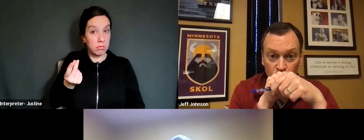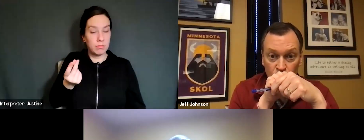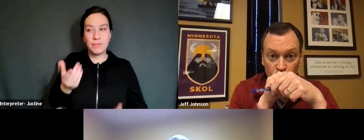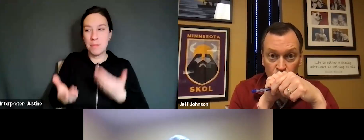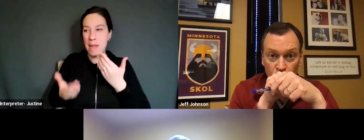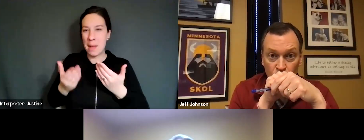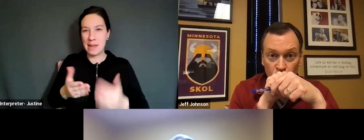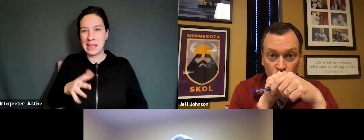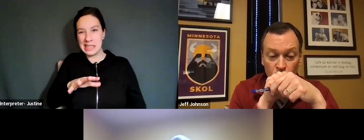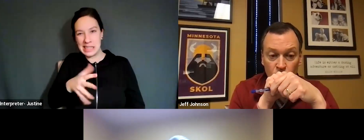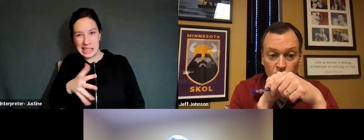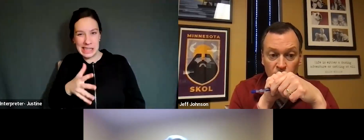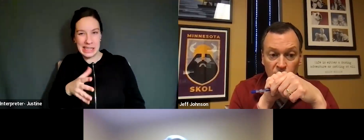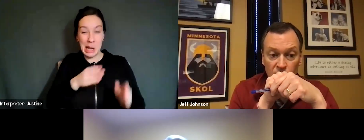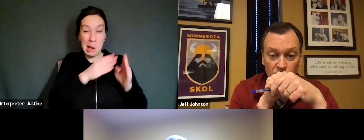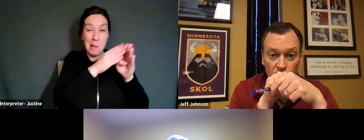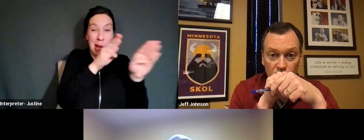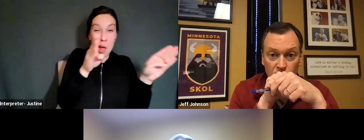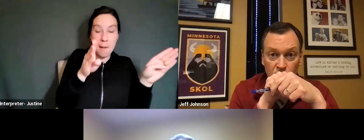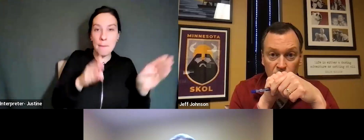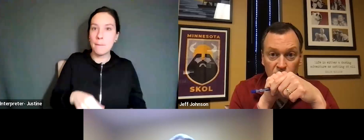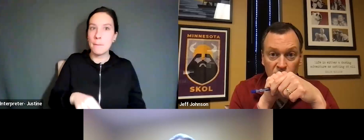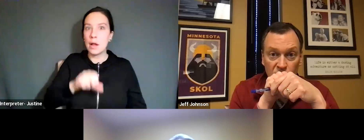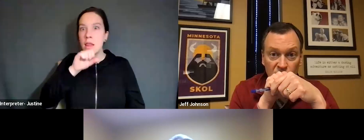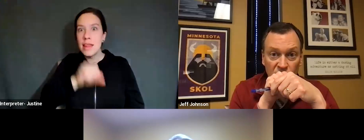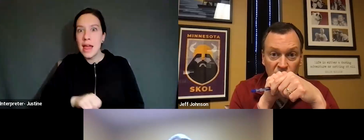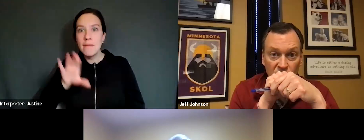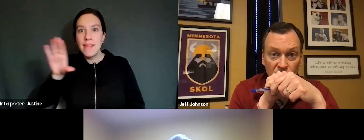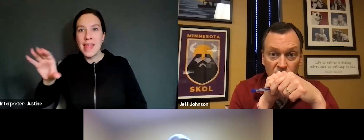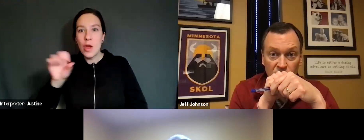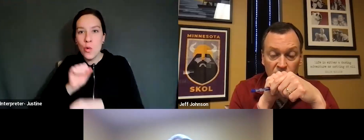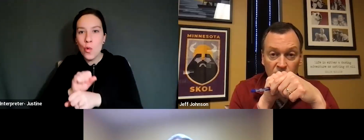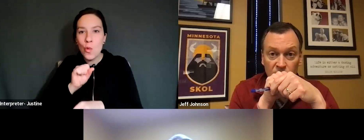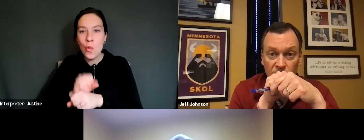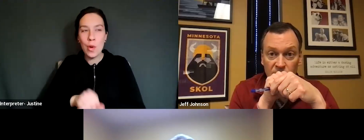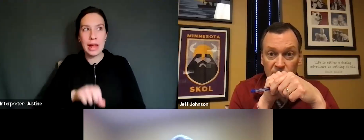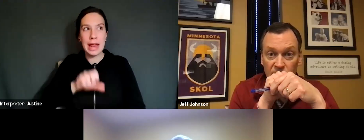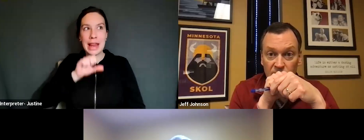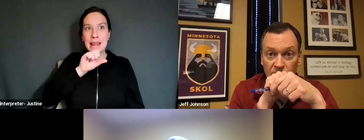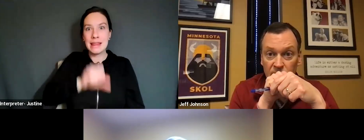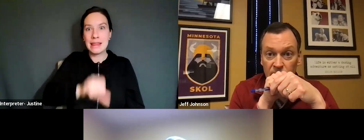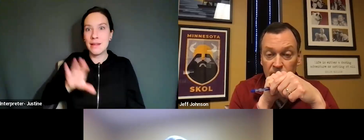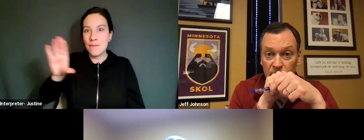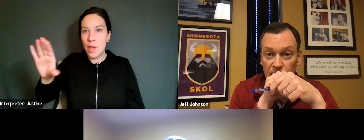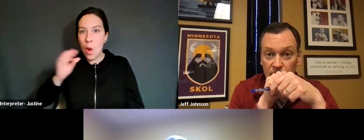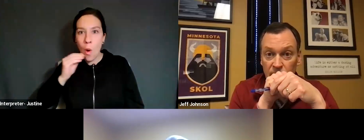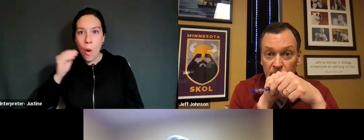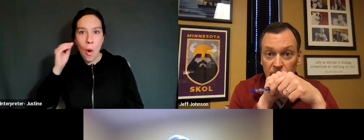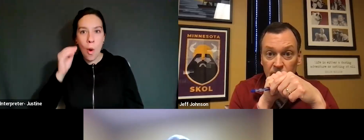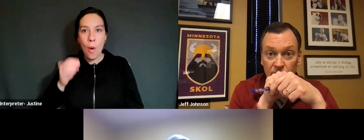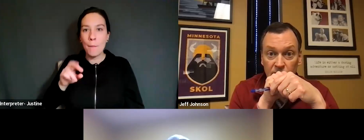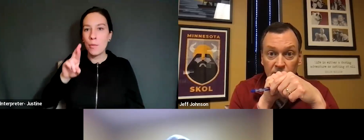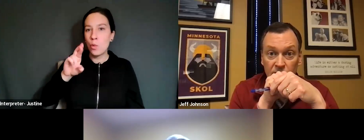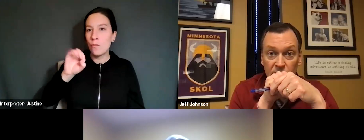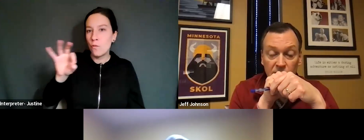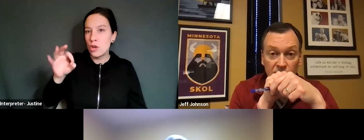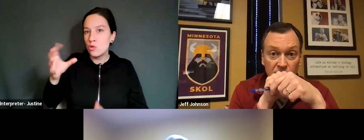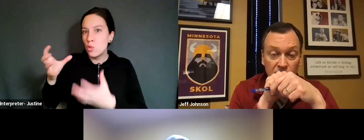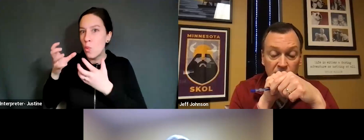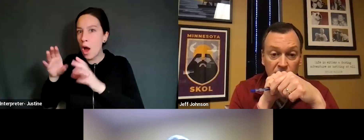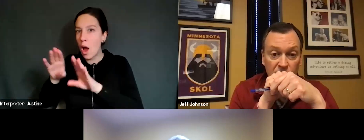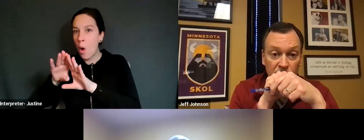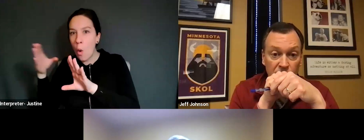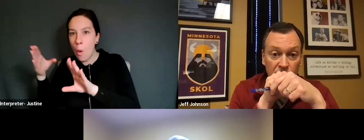work, you know, they want to retrieve, they want to tug the refrigerator. They just don't want to have to pick up your keys at the mall if you drop them.